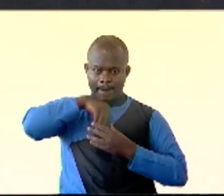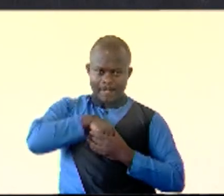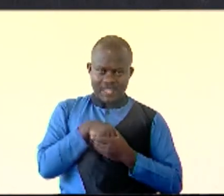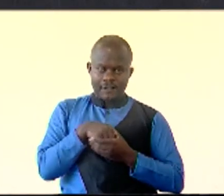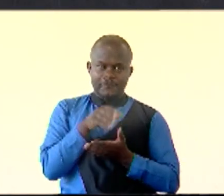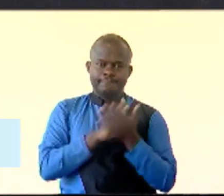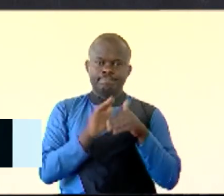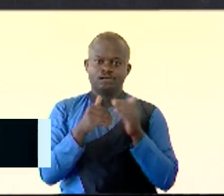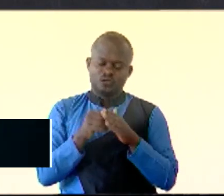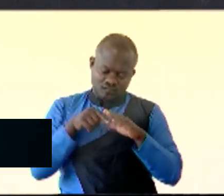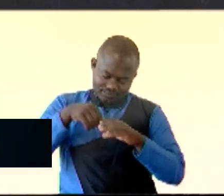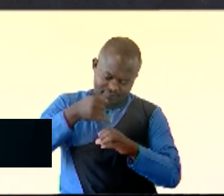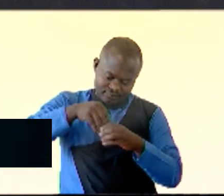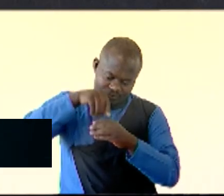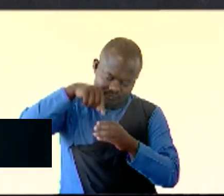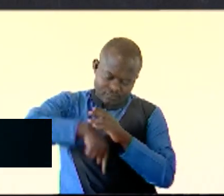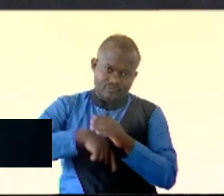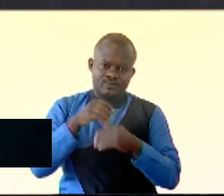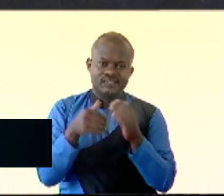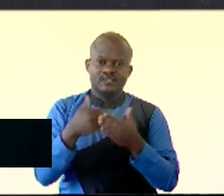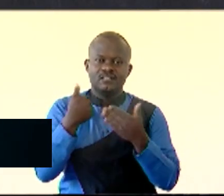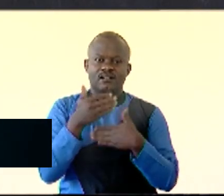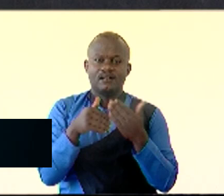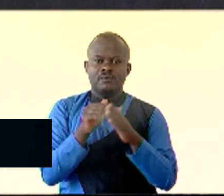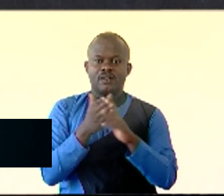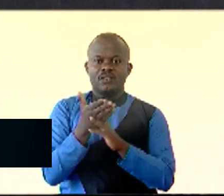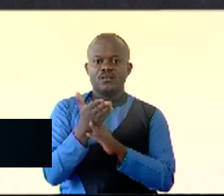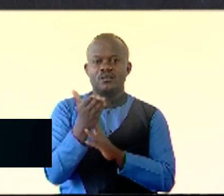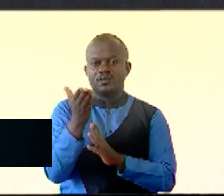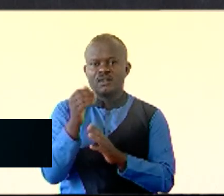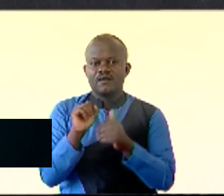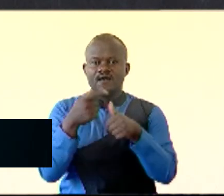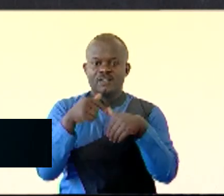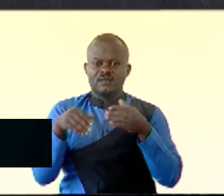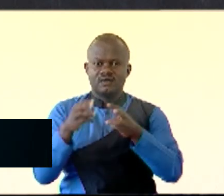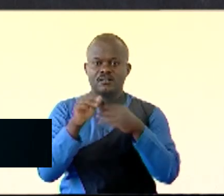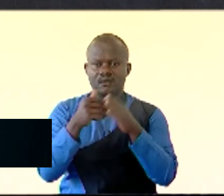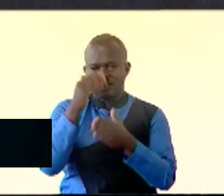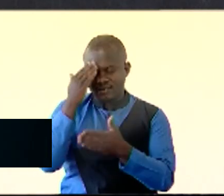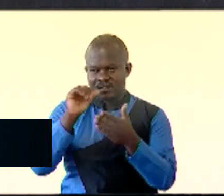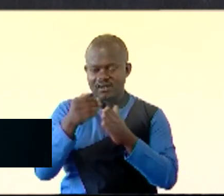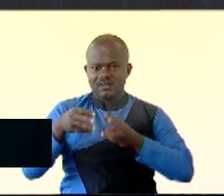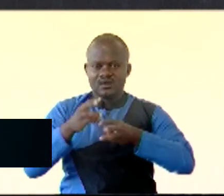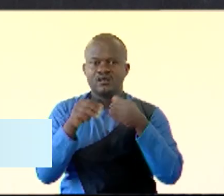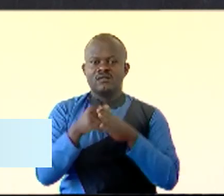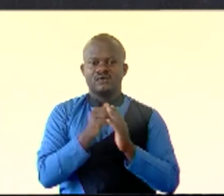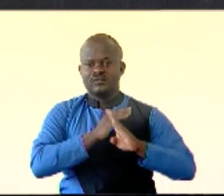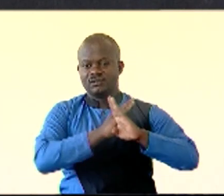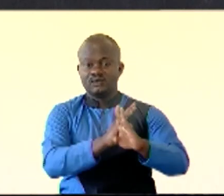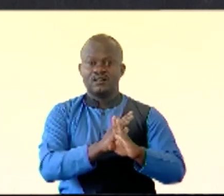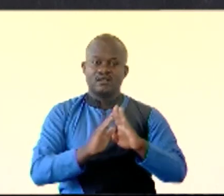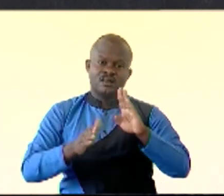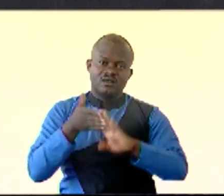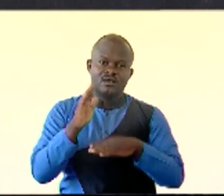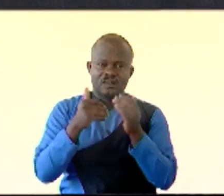Some they have entered into our body, they have passed from the first line of defense, because the first line of defense, we have the skin.